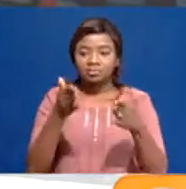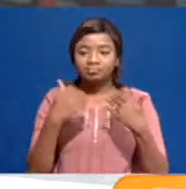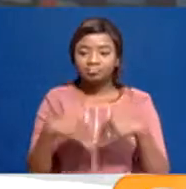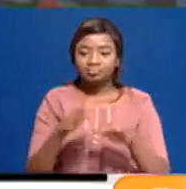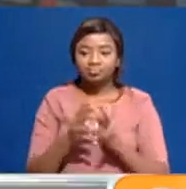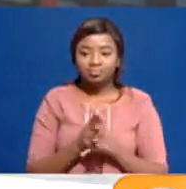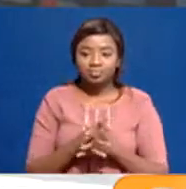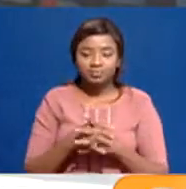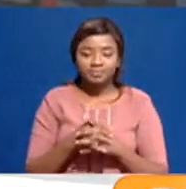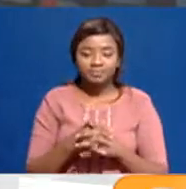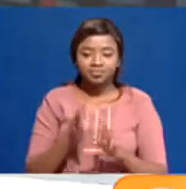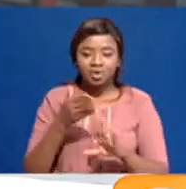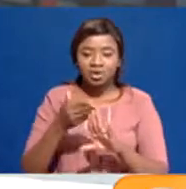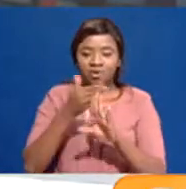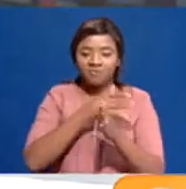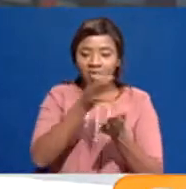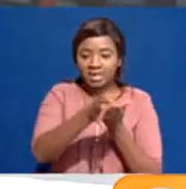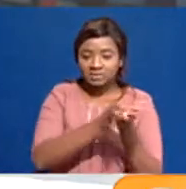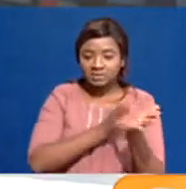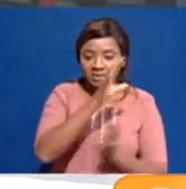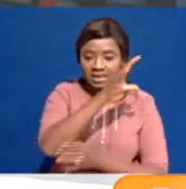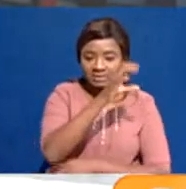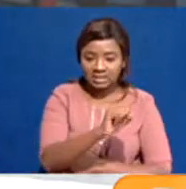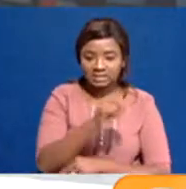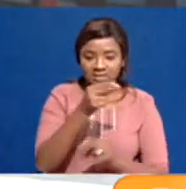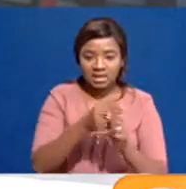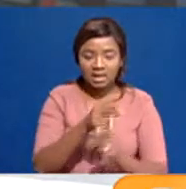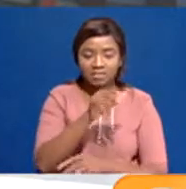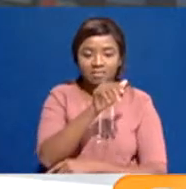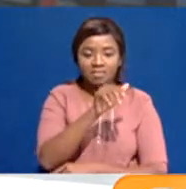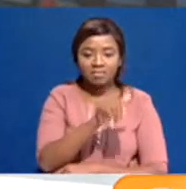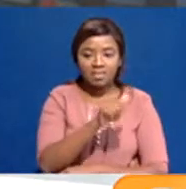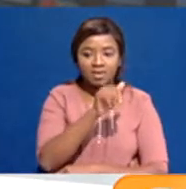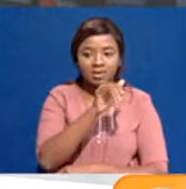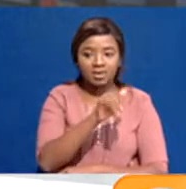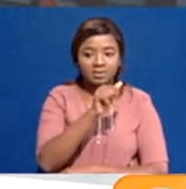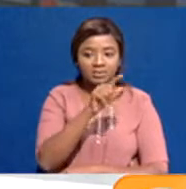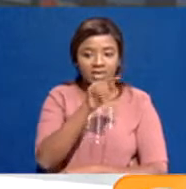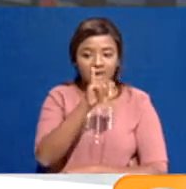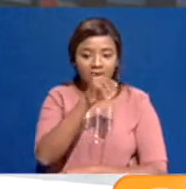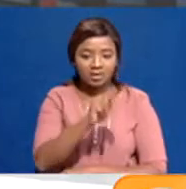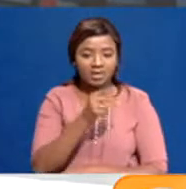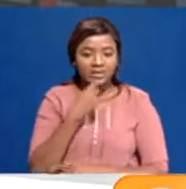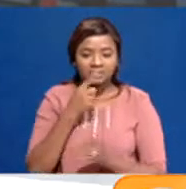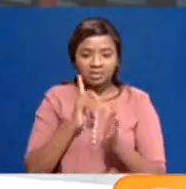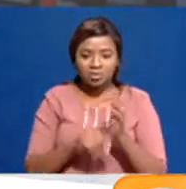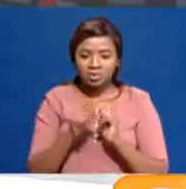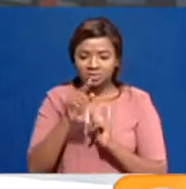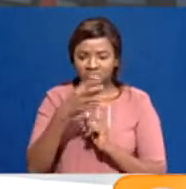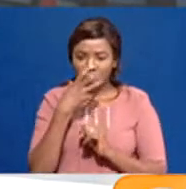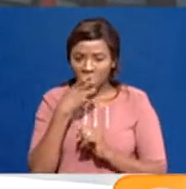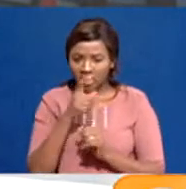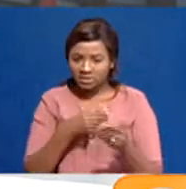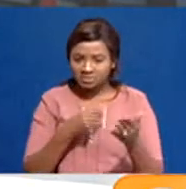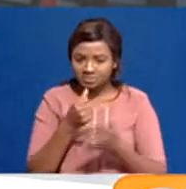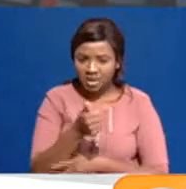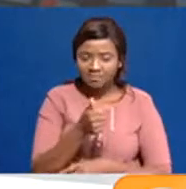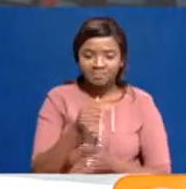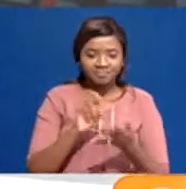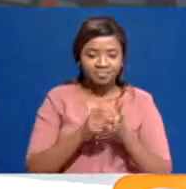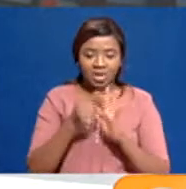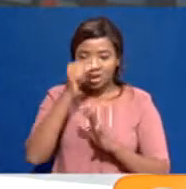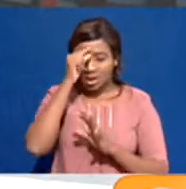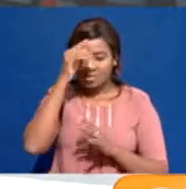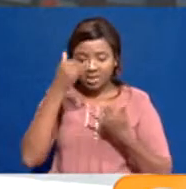Former Treasury Cabinet Secretary Ukur has told MPs probing the Telkom Kenya buyout that the government is now the